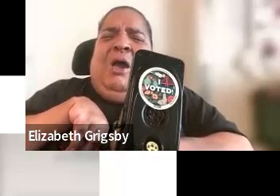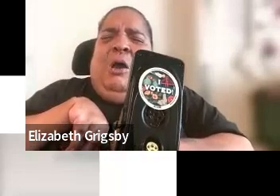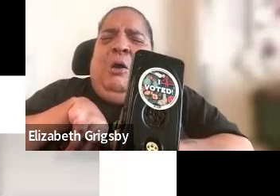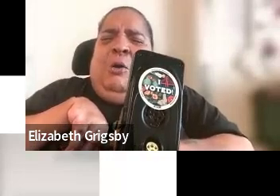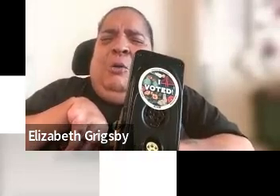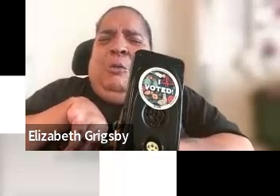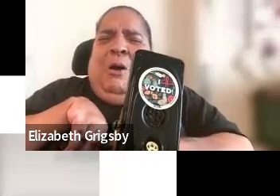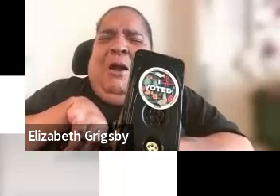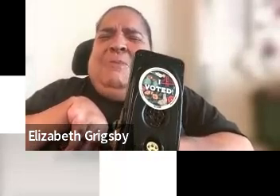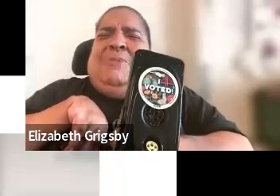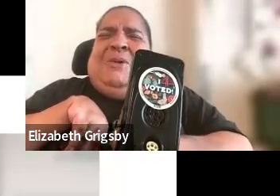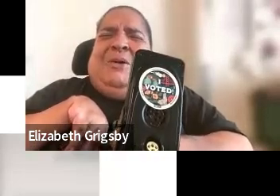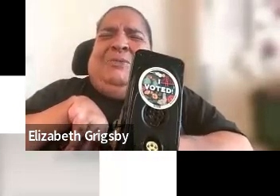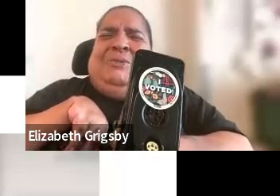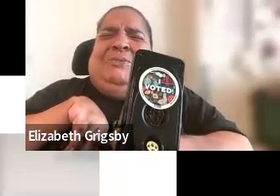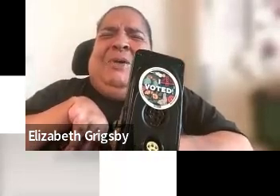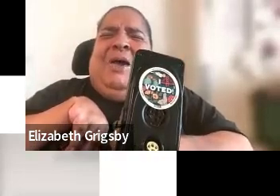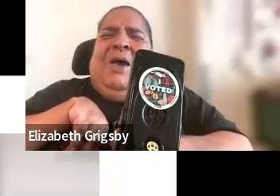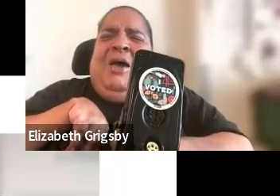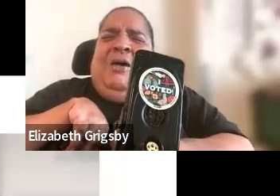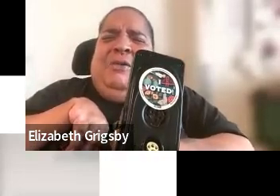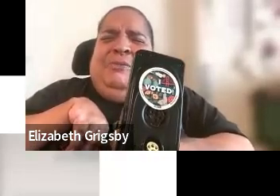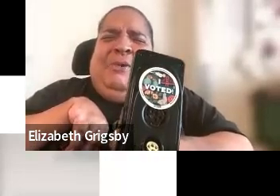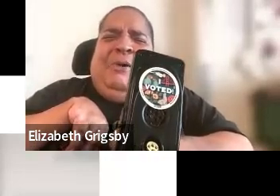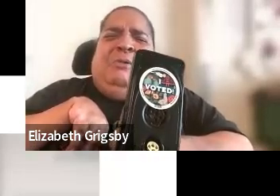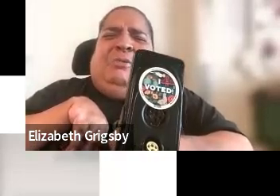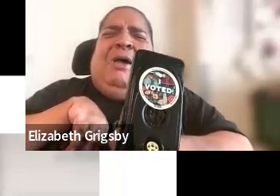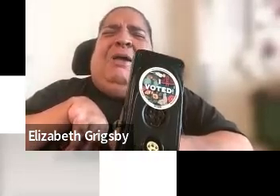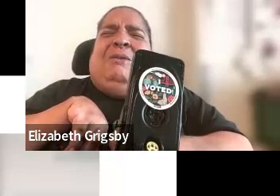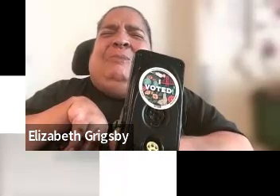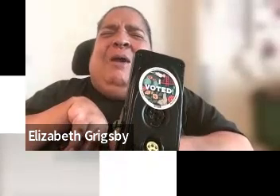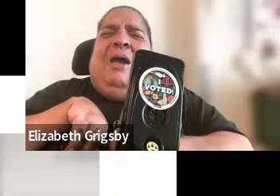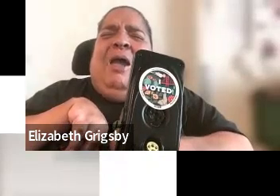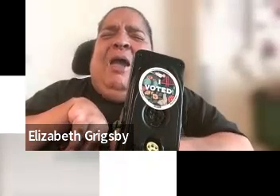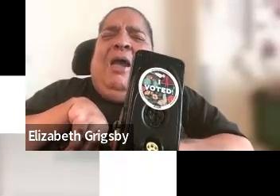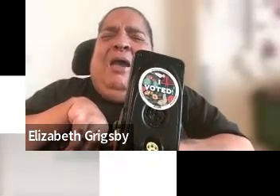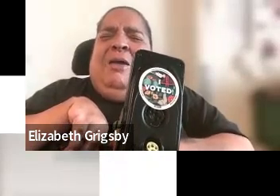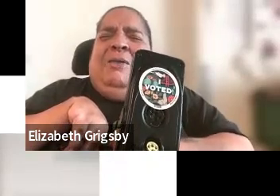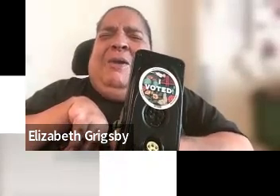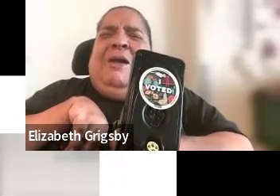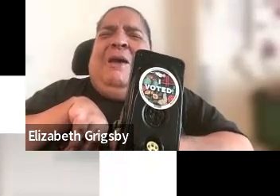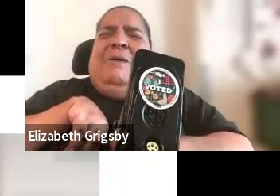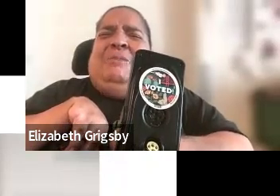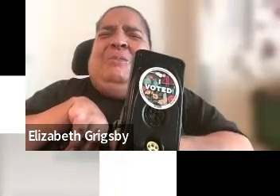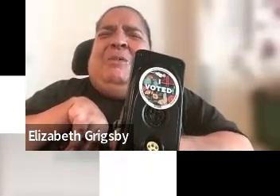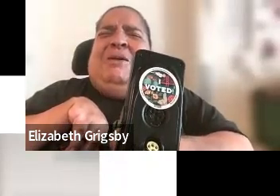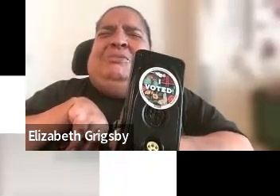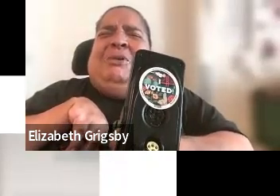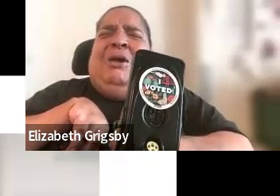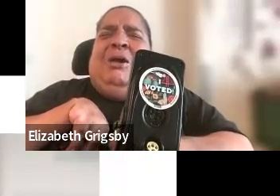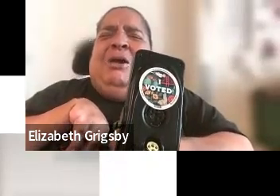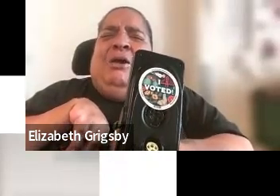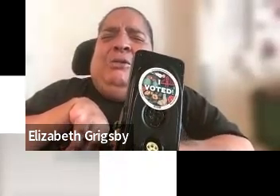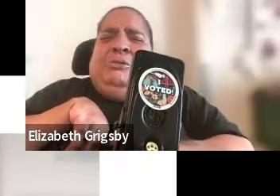Because why? Because it's their life. And they have a